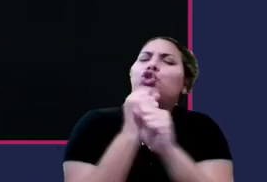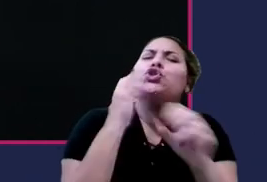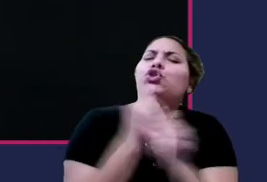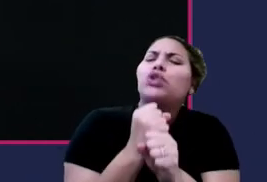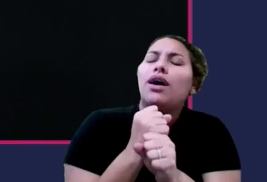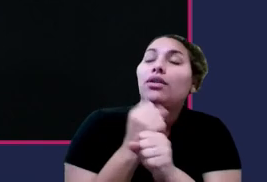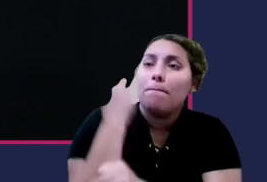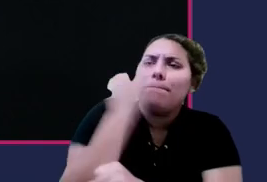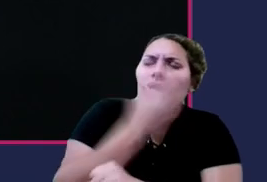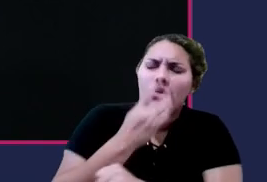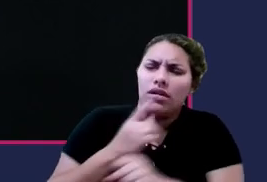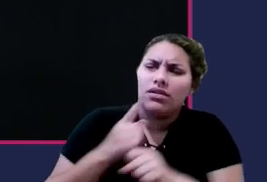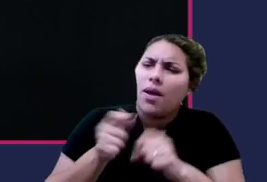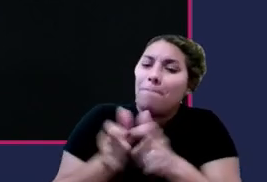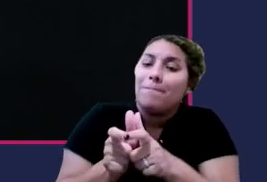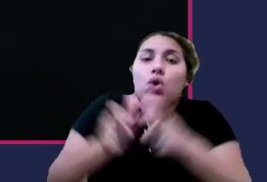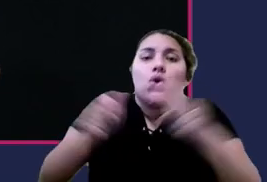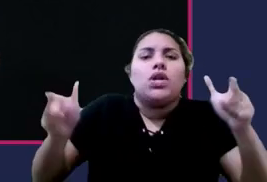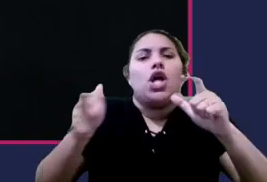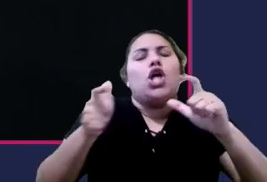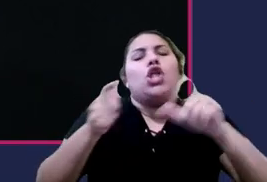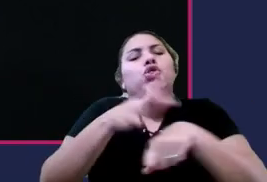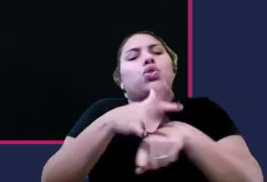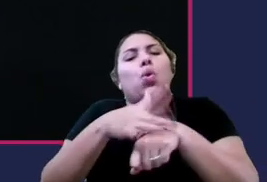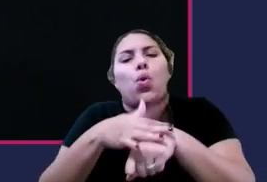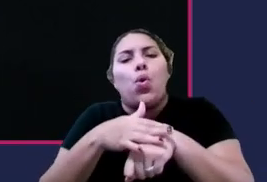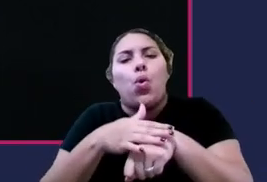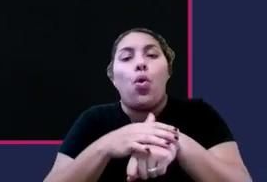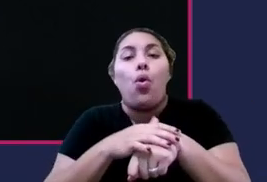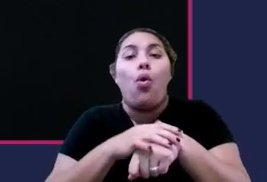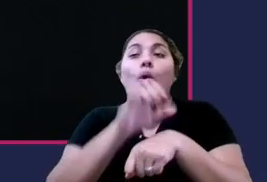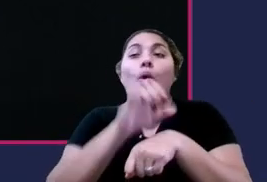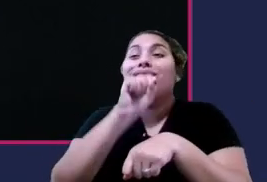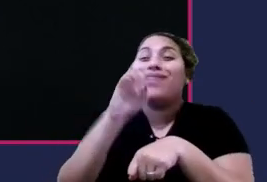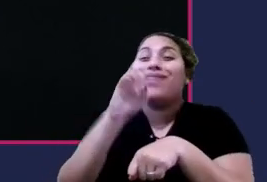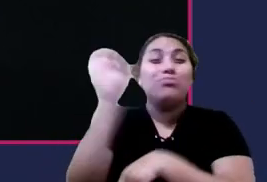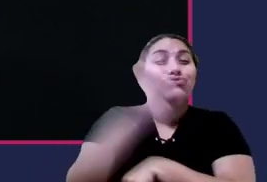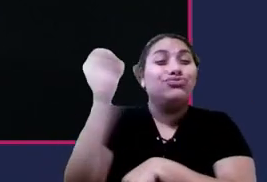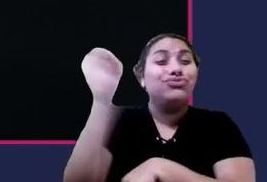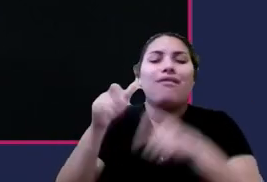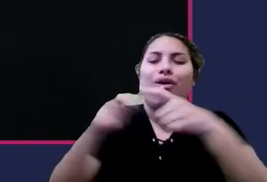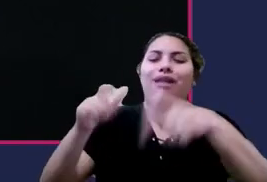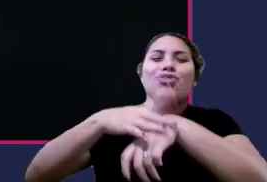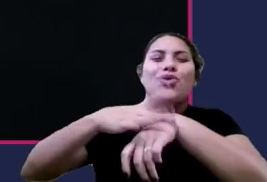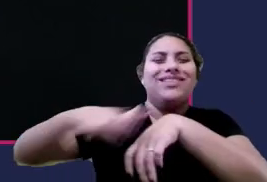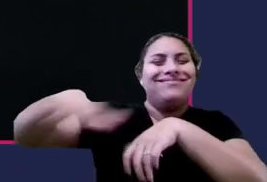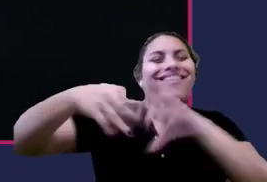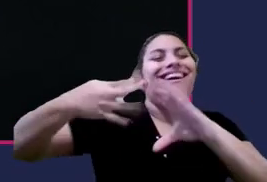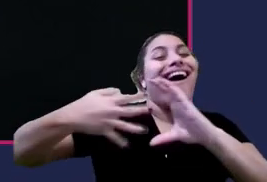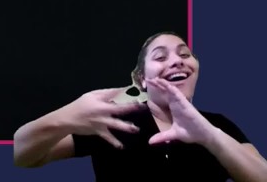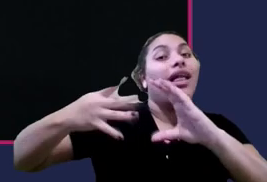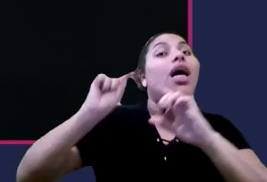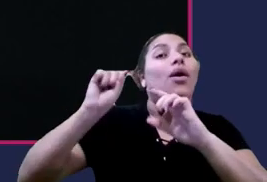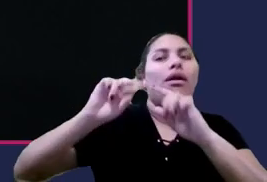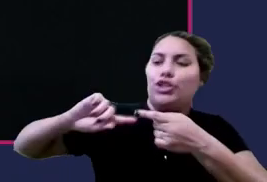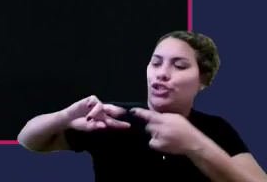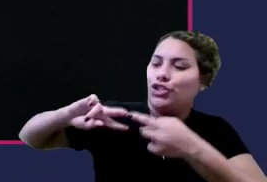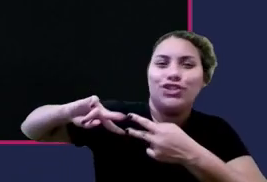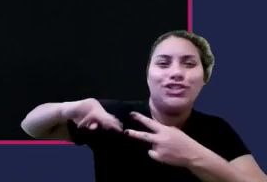the most common denominator from most of the disease, as from our